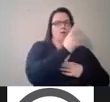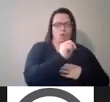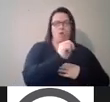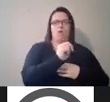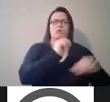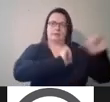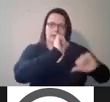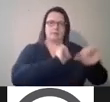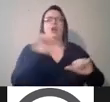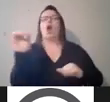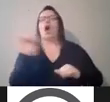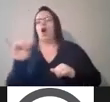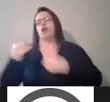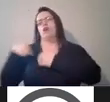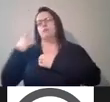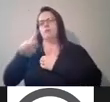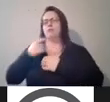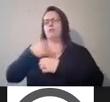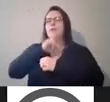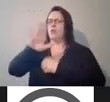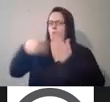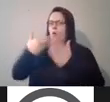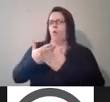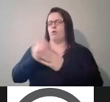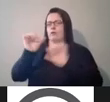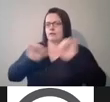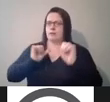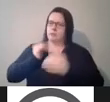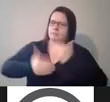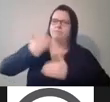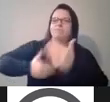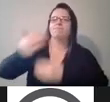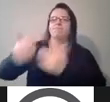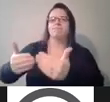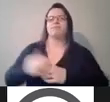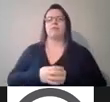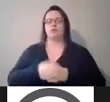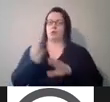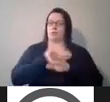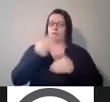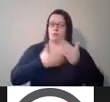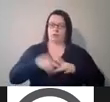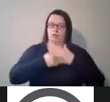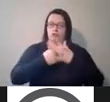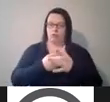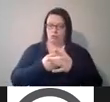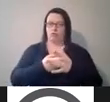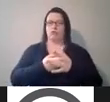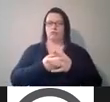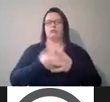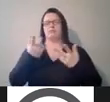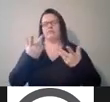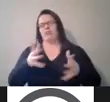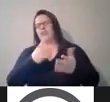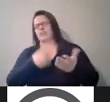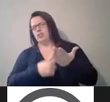but they're also responsible for coordinating the assessment. So generally, before this process begins, as we kind of touched on, a risk will